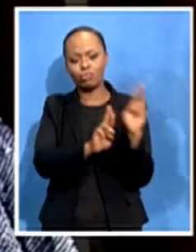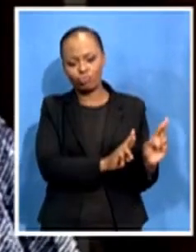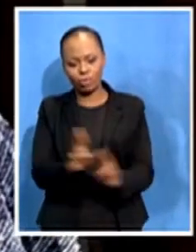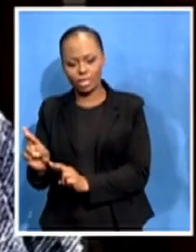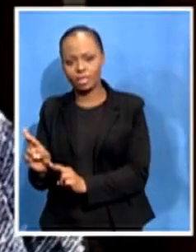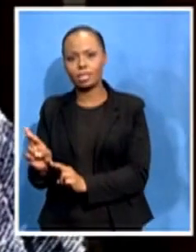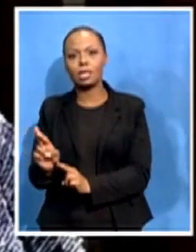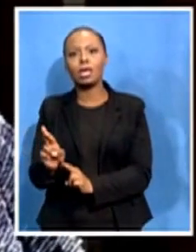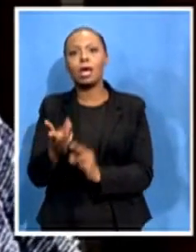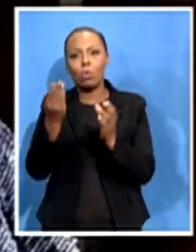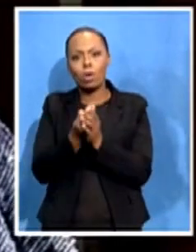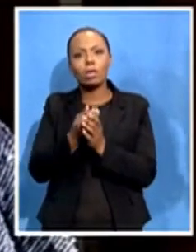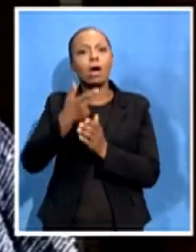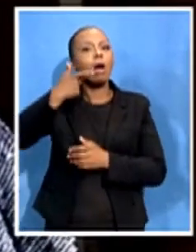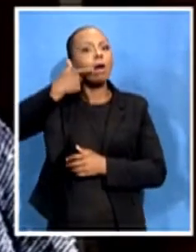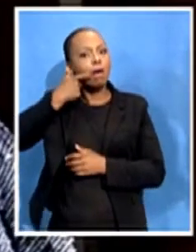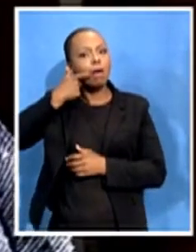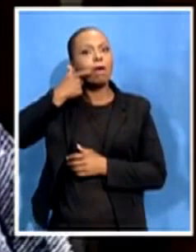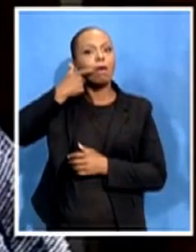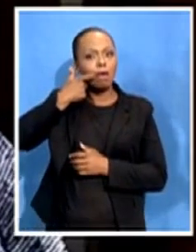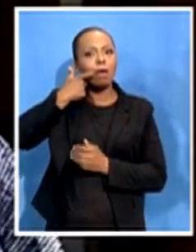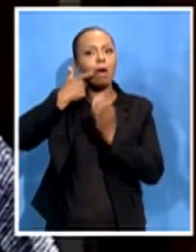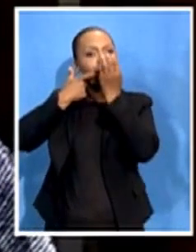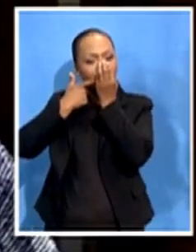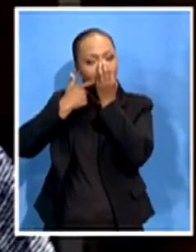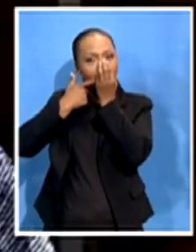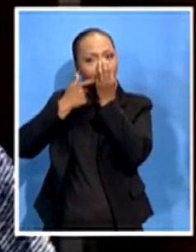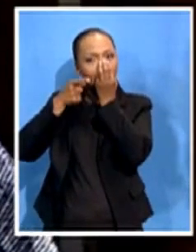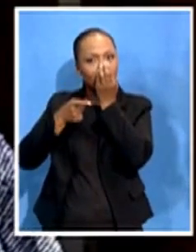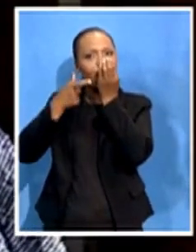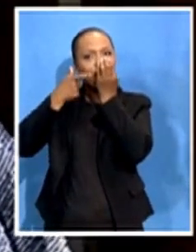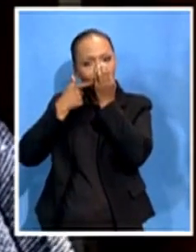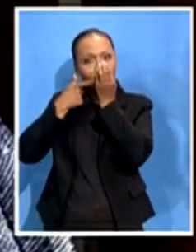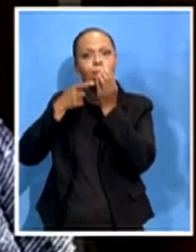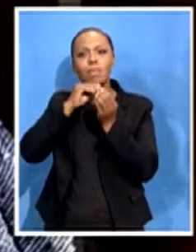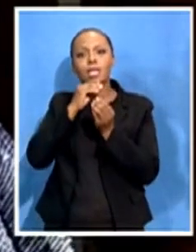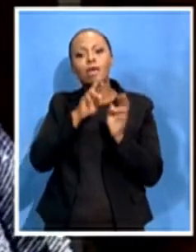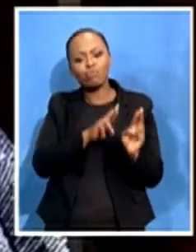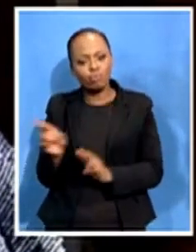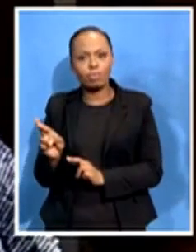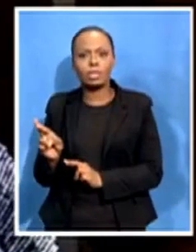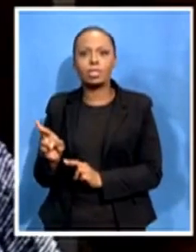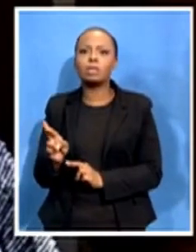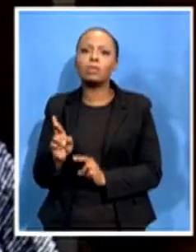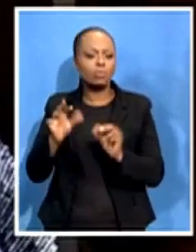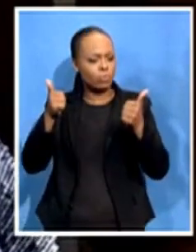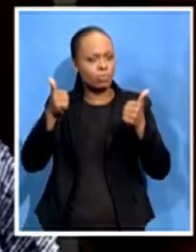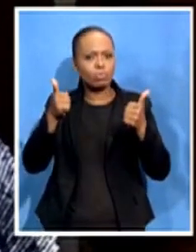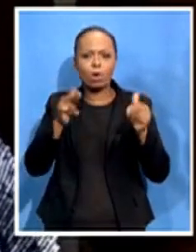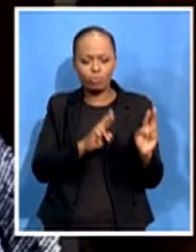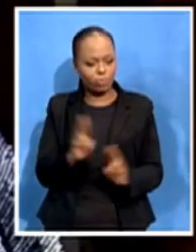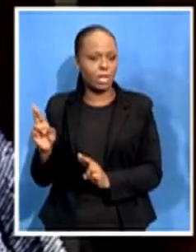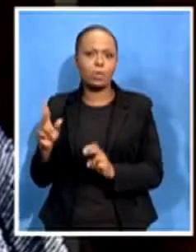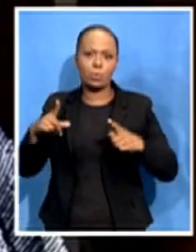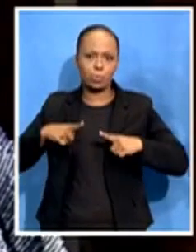on standby, not necessarily that it is not functional. It is fully functional, but we still don't have patients that have filled